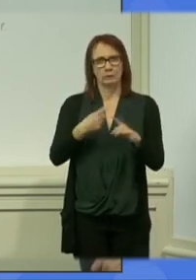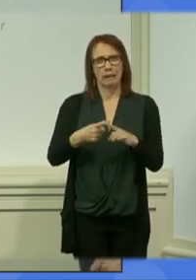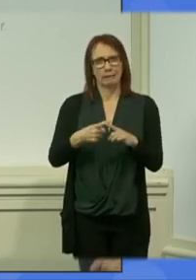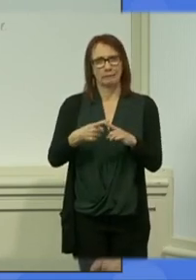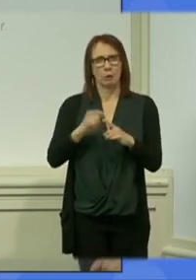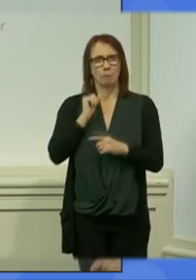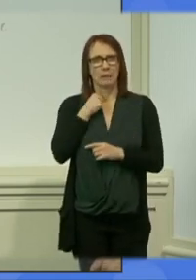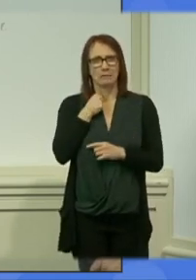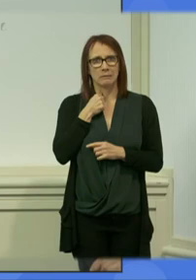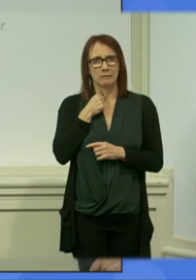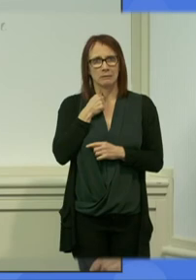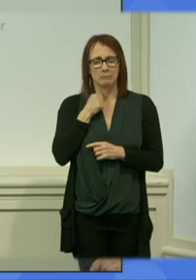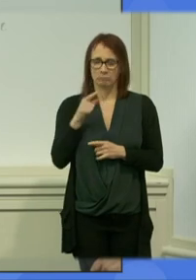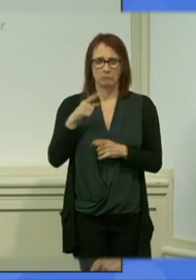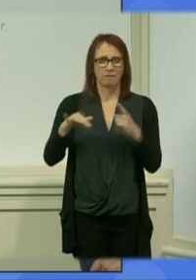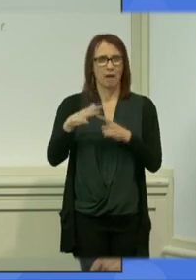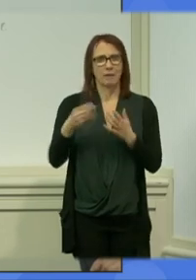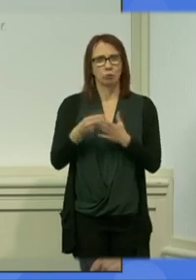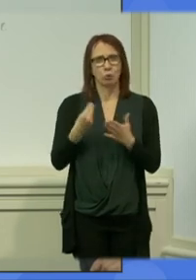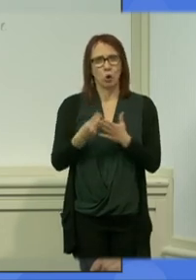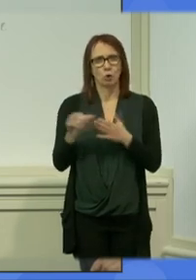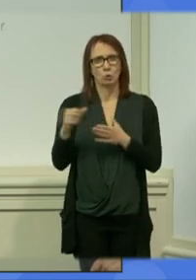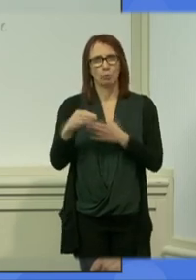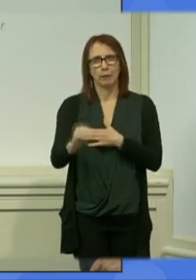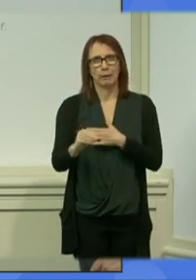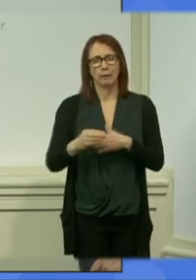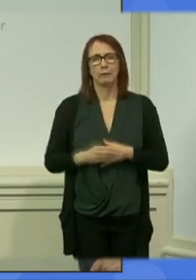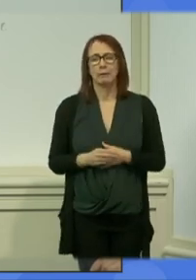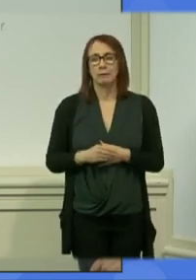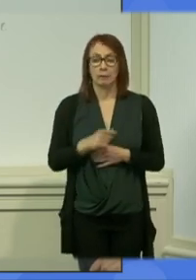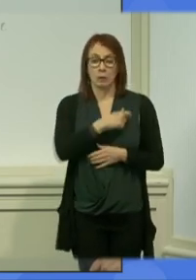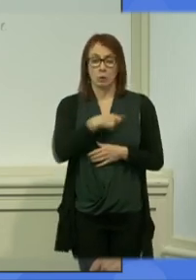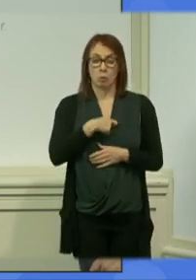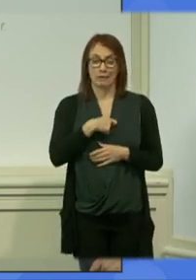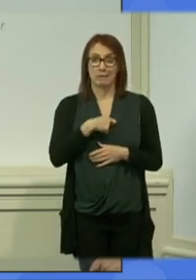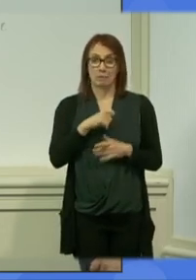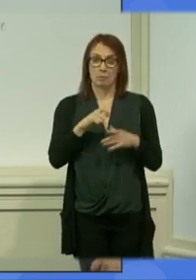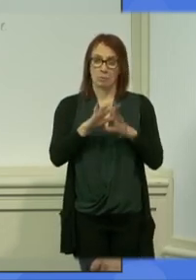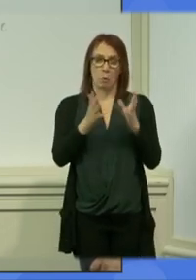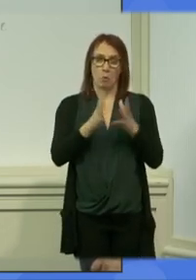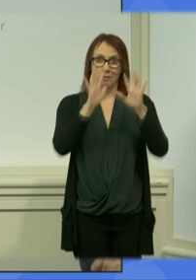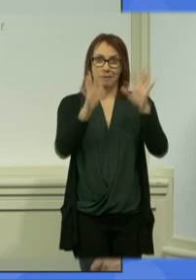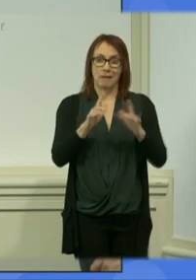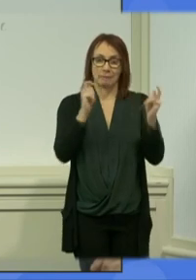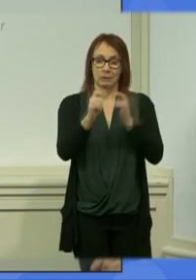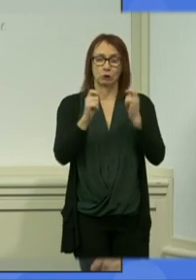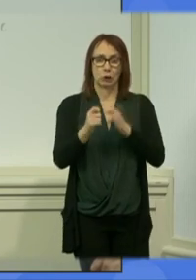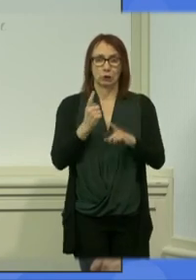reflect that, as I say, environmental cost, something that the Committee on Climate Change actually mentioned